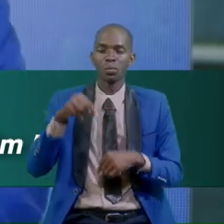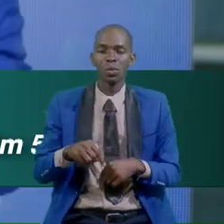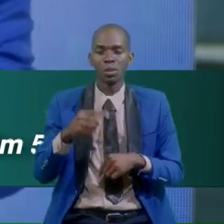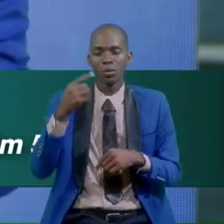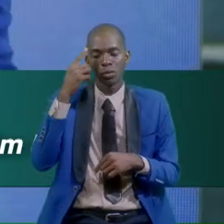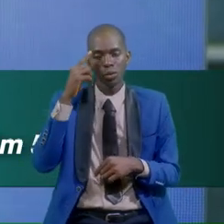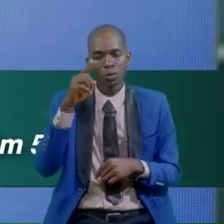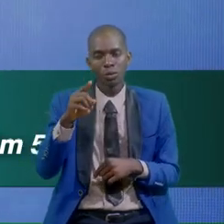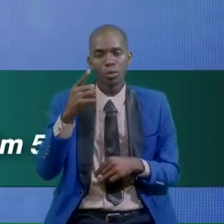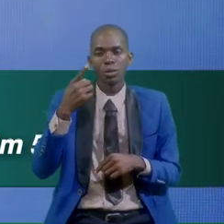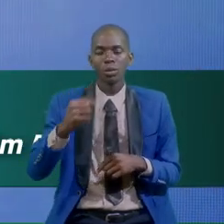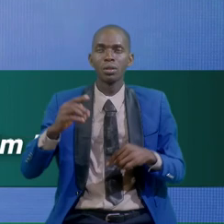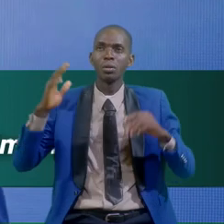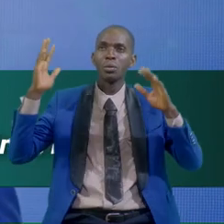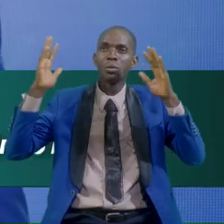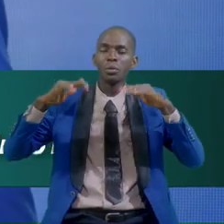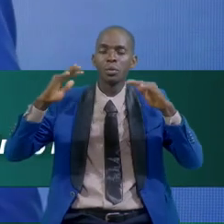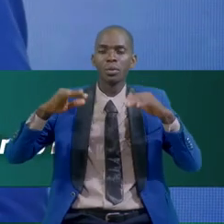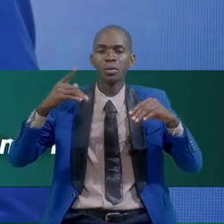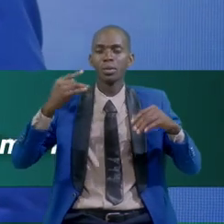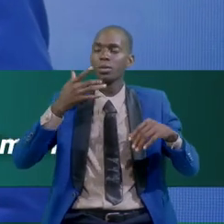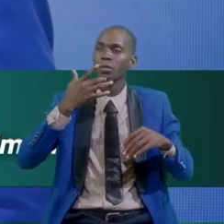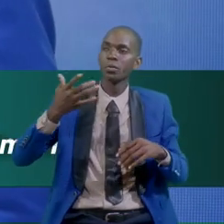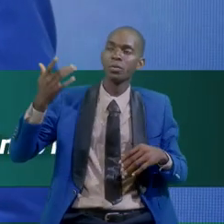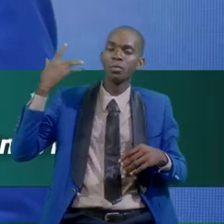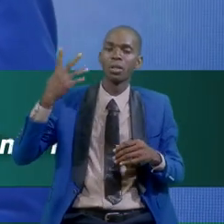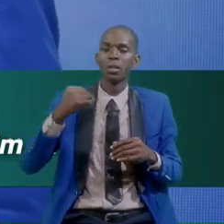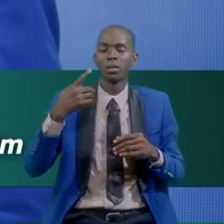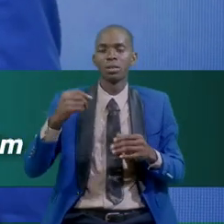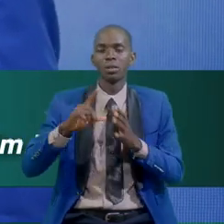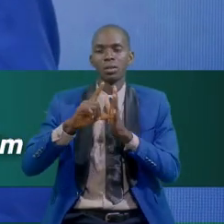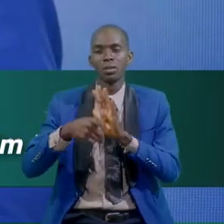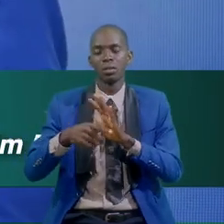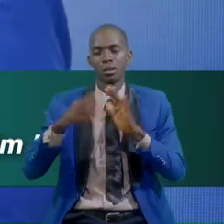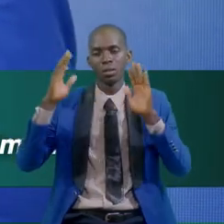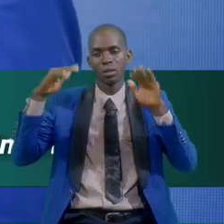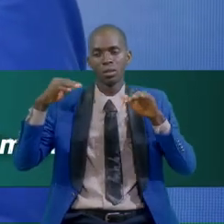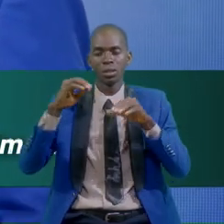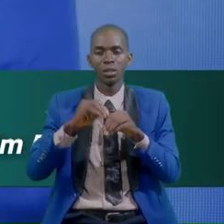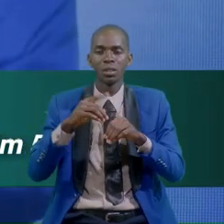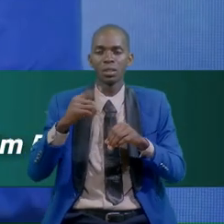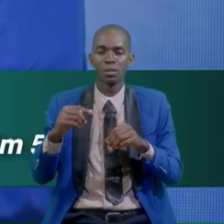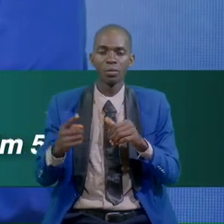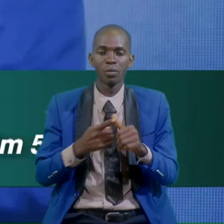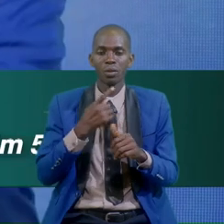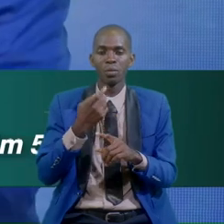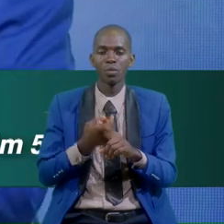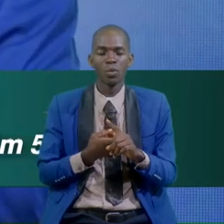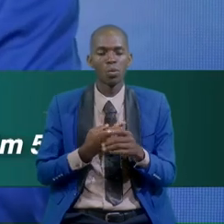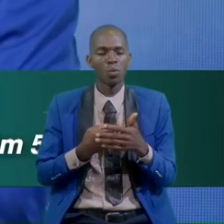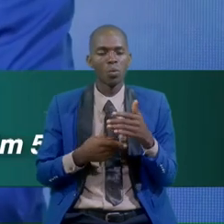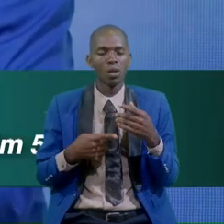the former rain and the latter rain in the first month. What happens